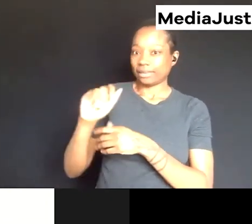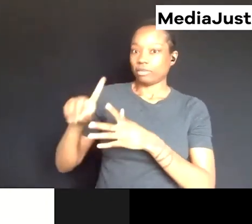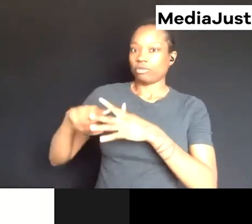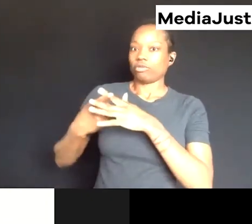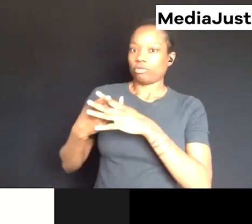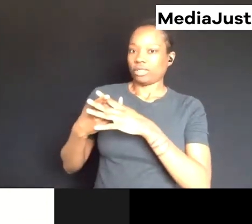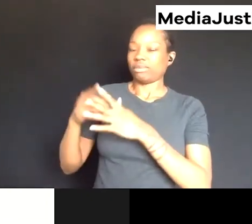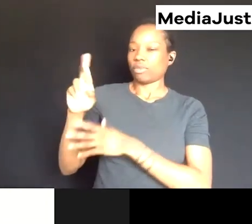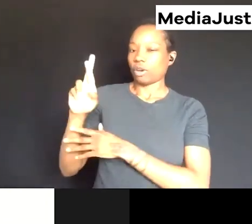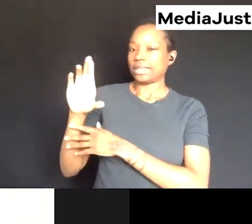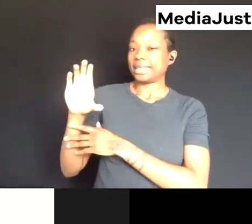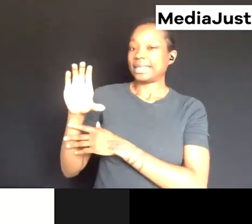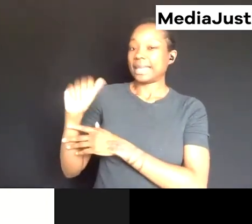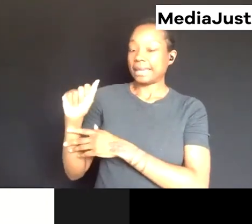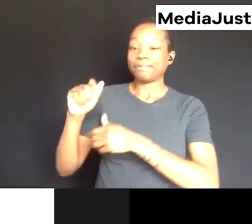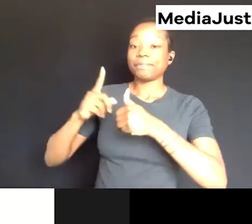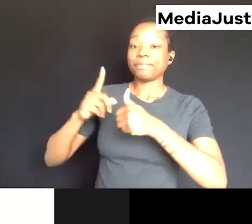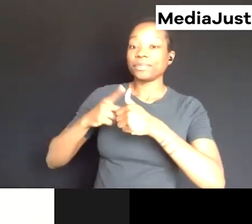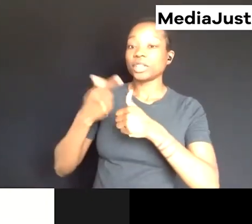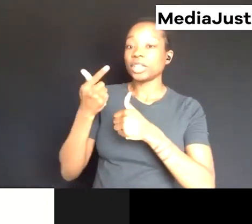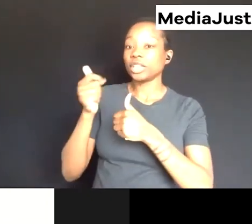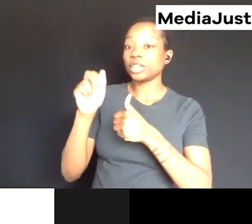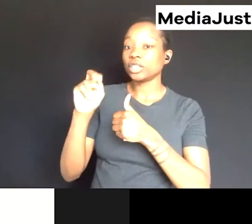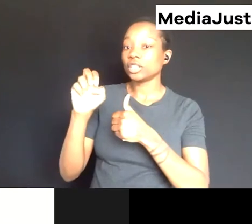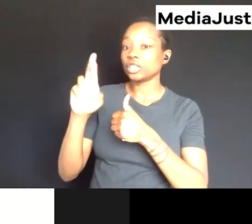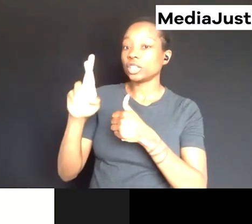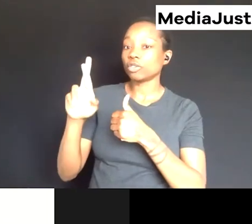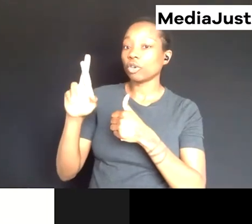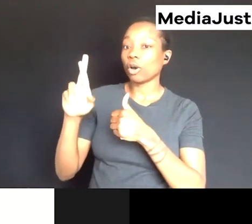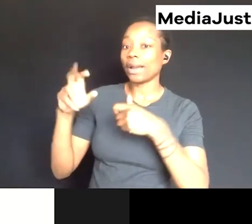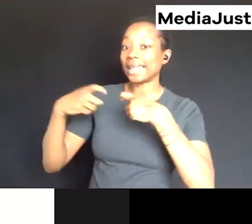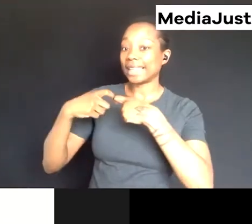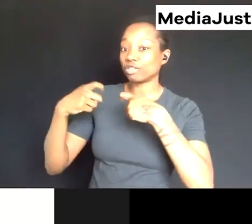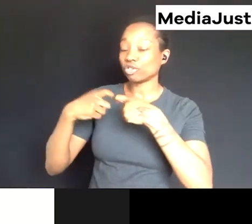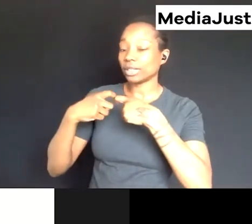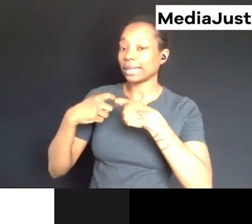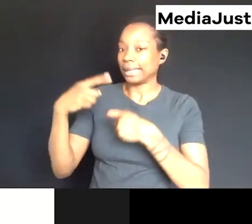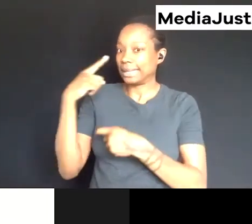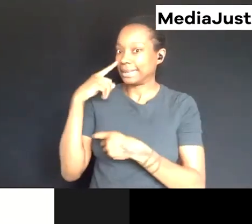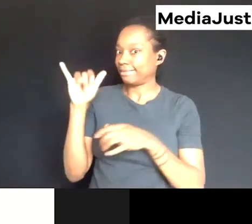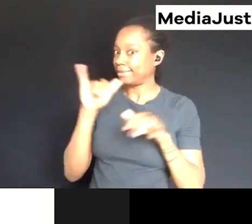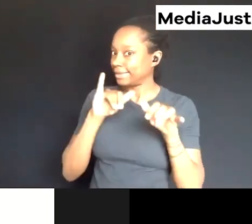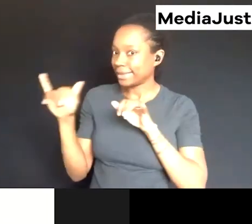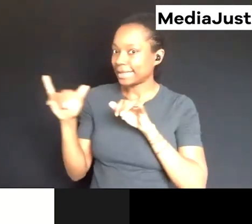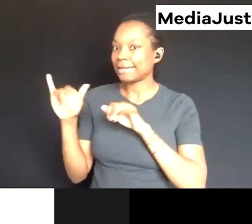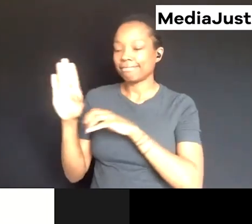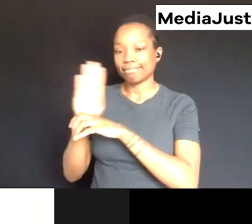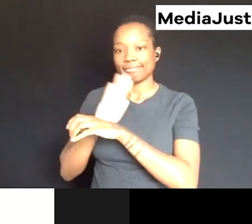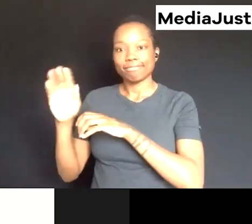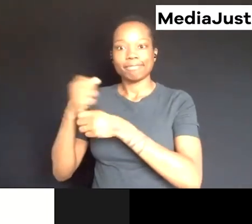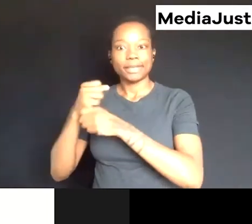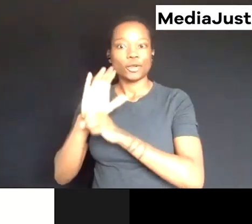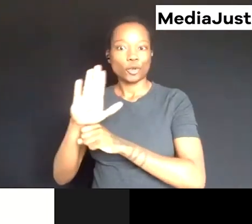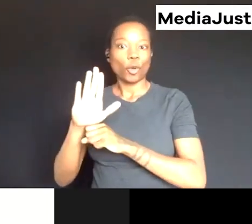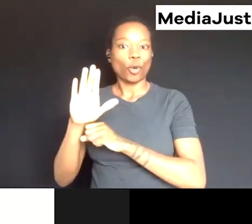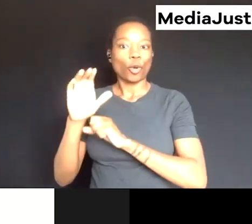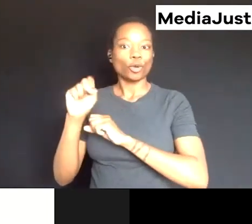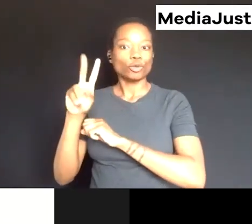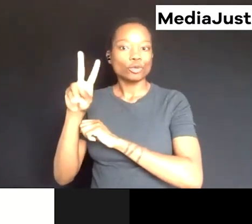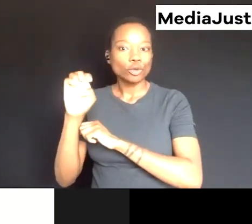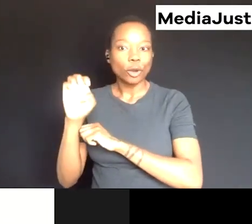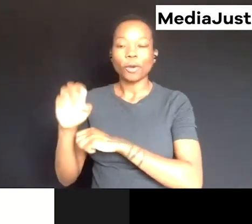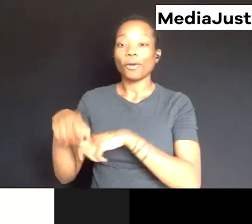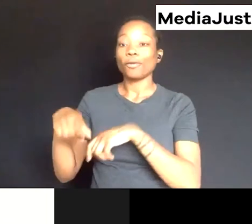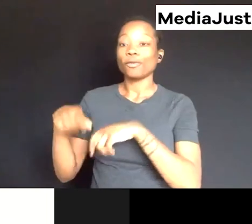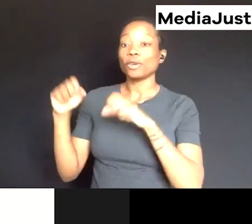Electric, which is the same corporation that makes probably makes your stove, makes your refrigerator. Westinghouse, which